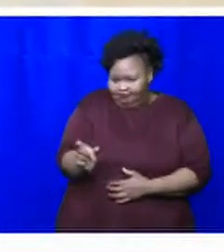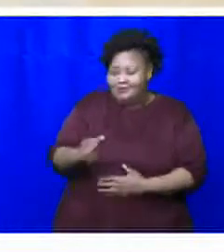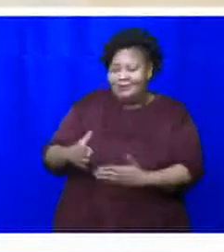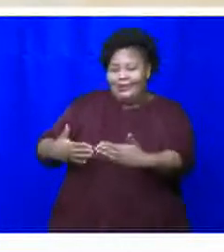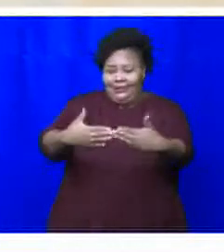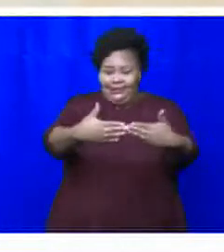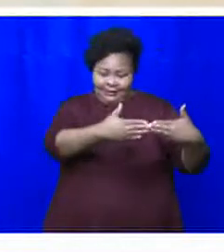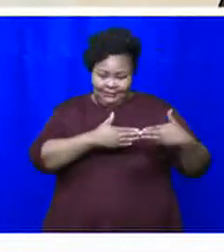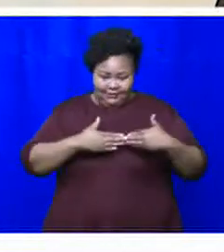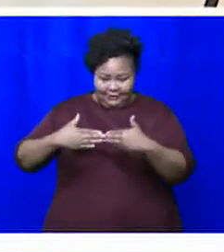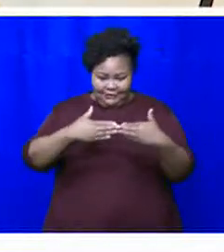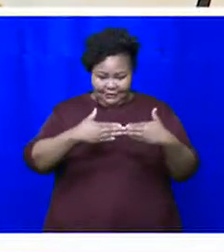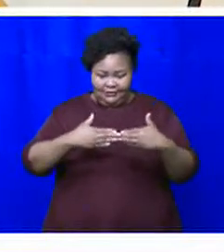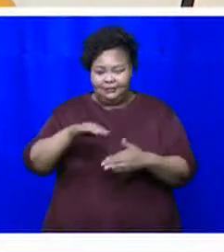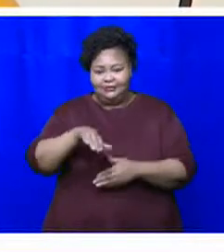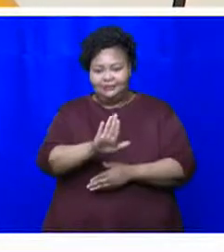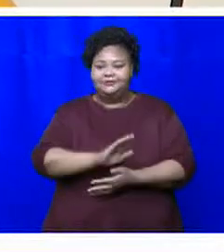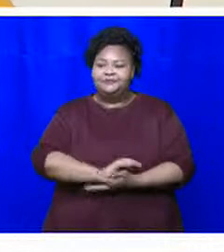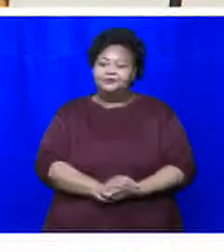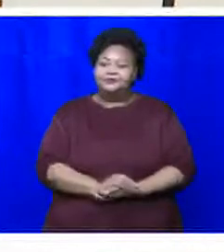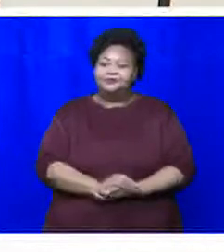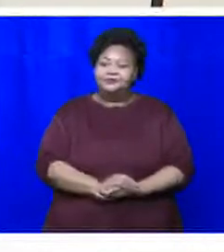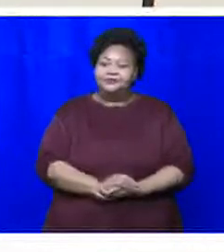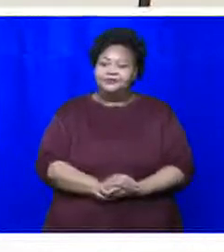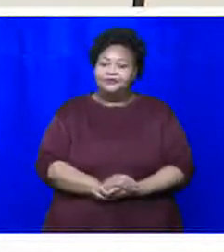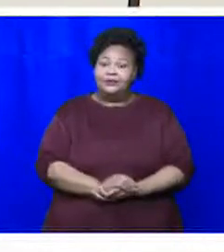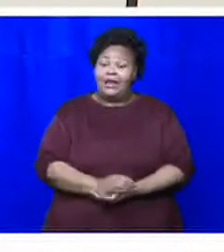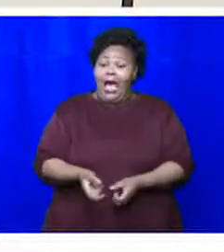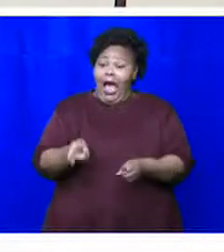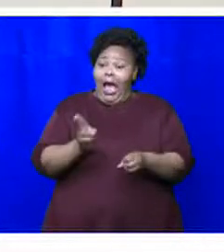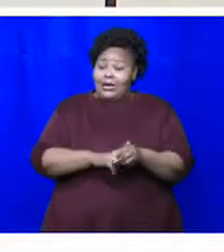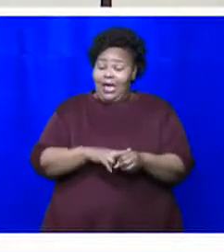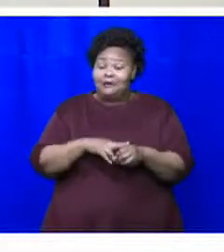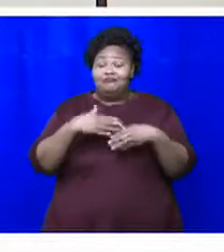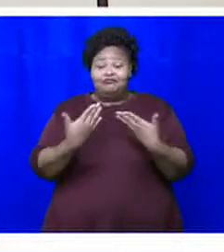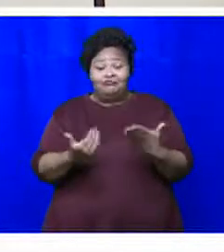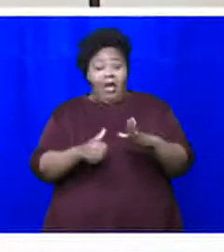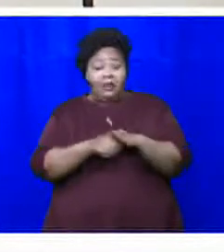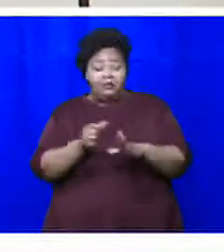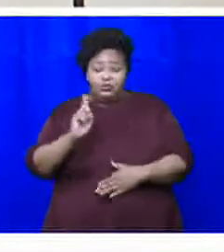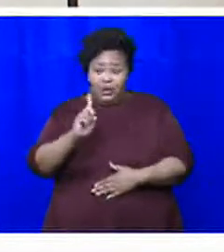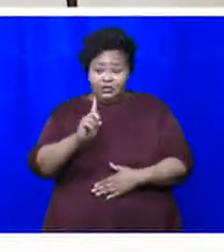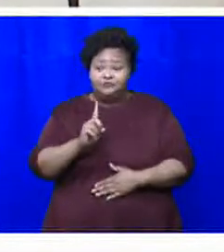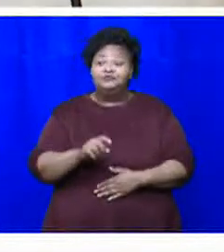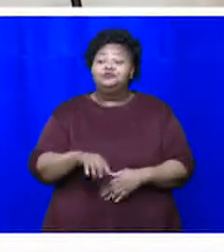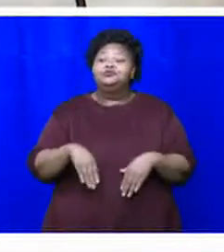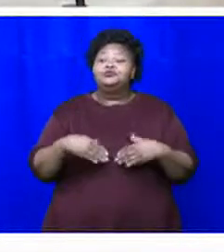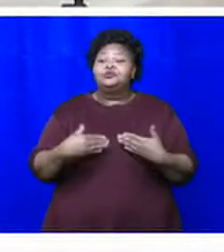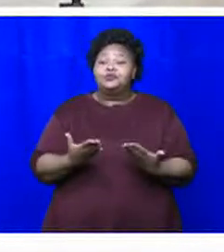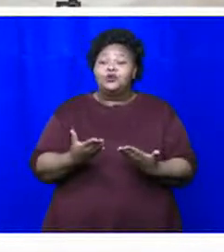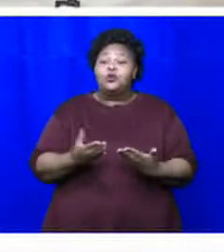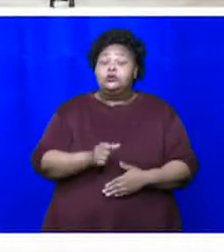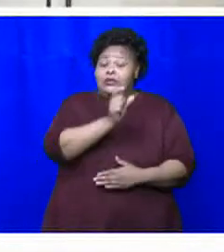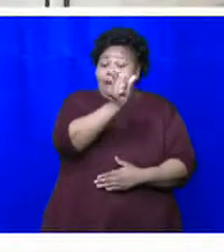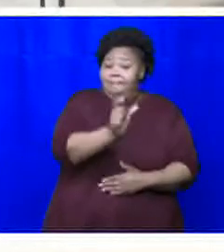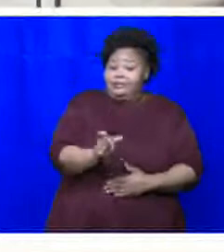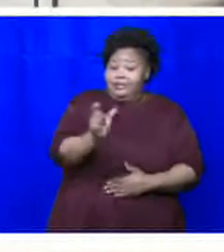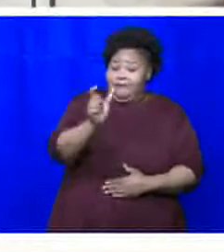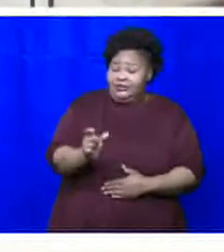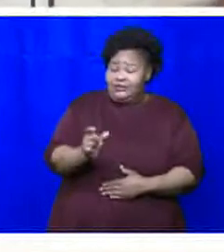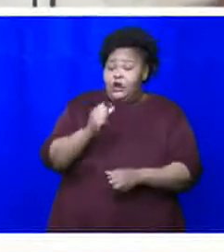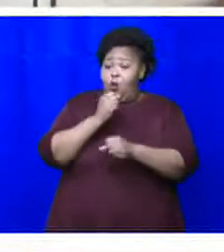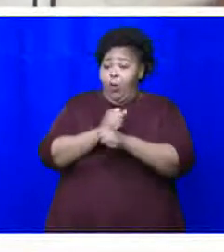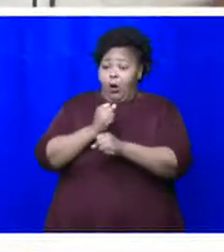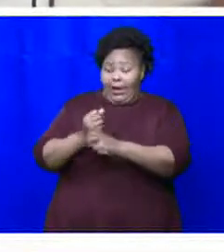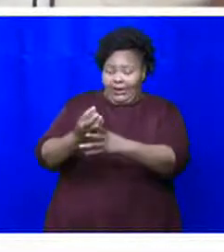It also challenges us to unite and raise our voices to advocate for palliative